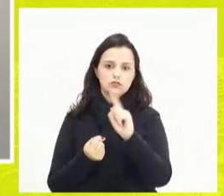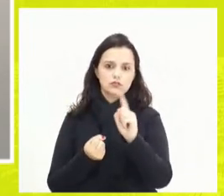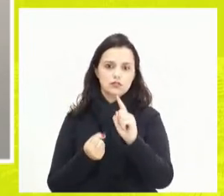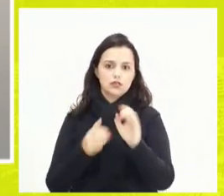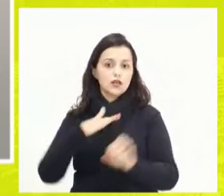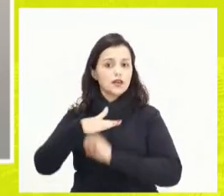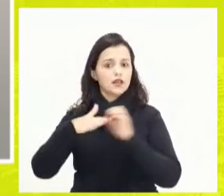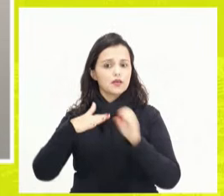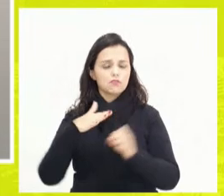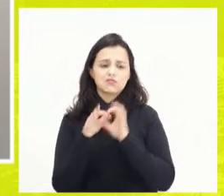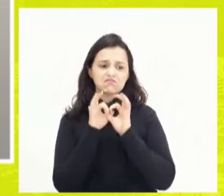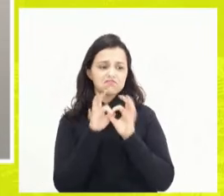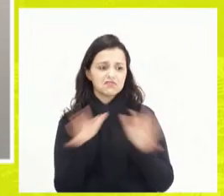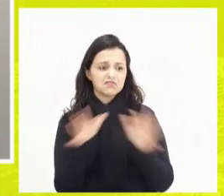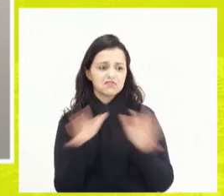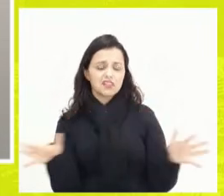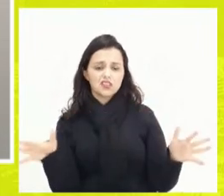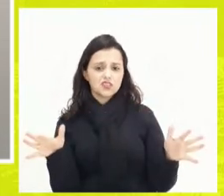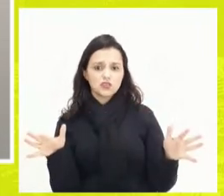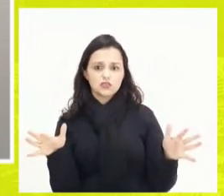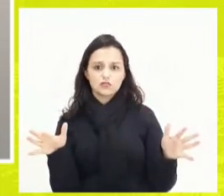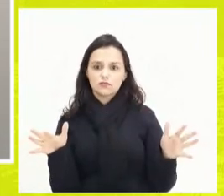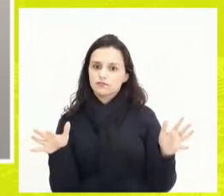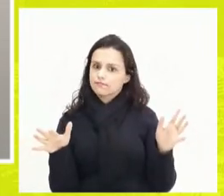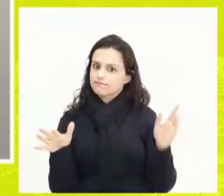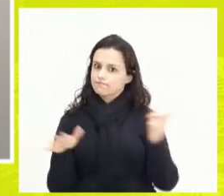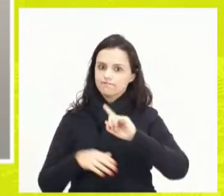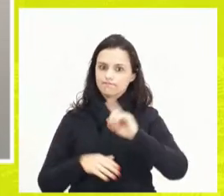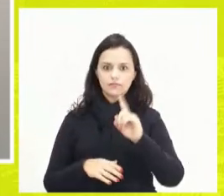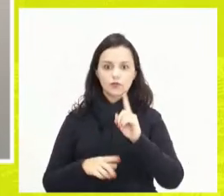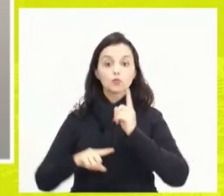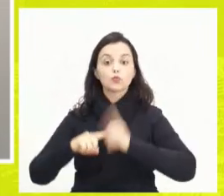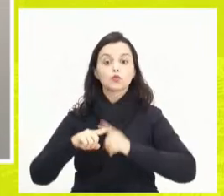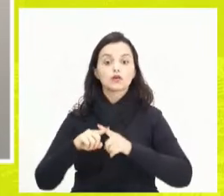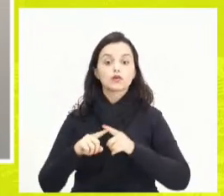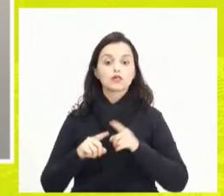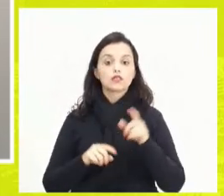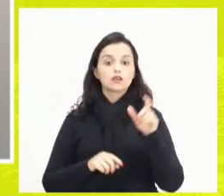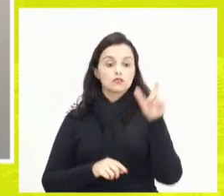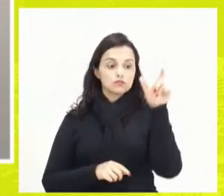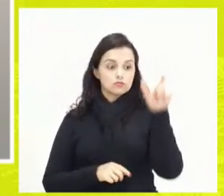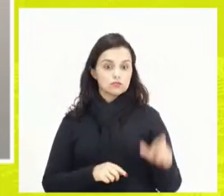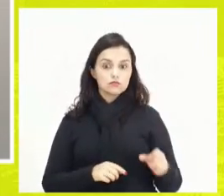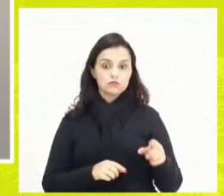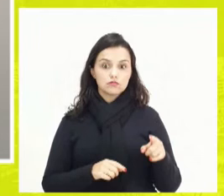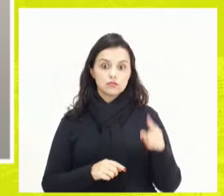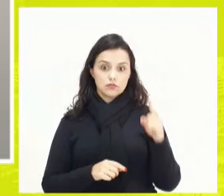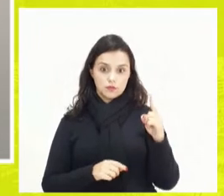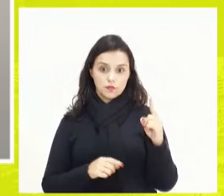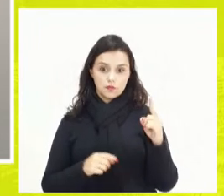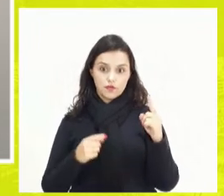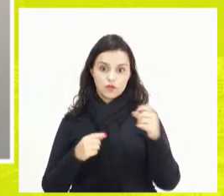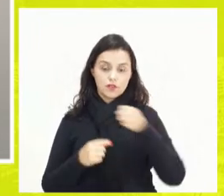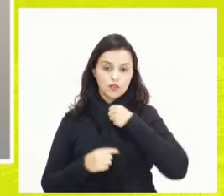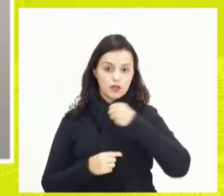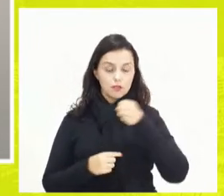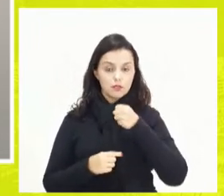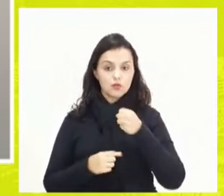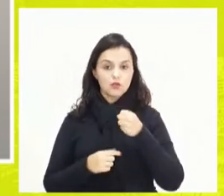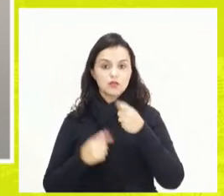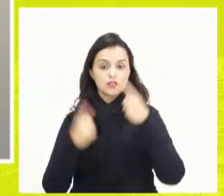not do anything about it legally speaking reporters are being attacked on behalf of the company